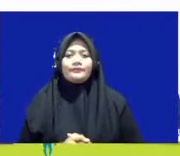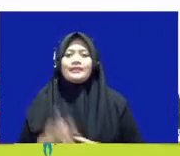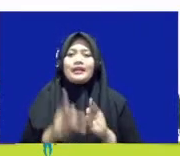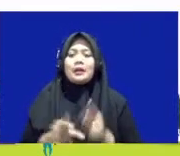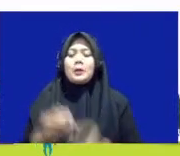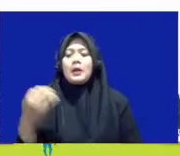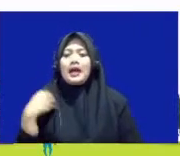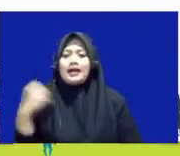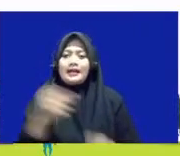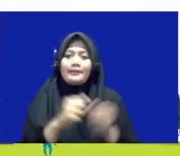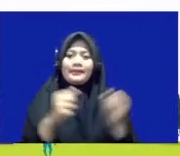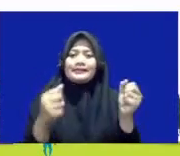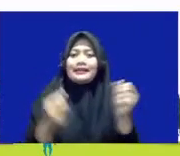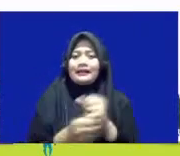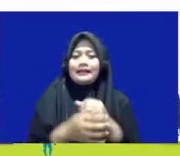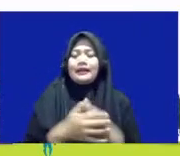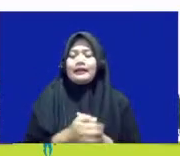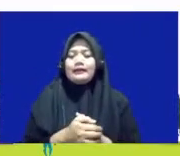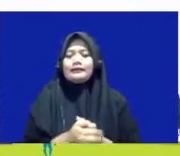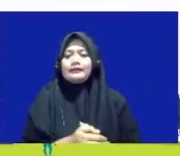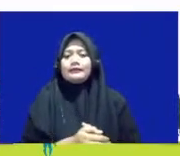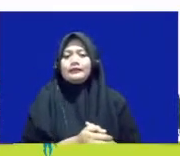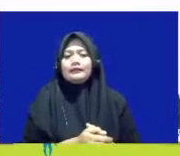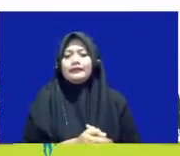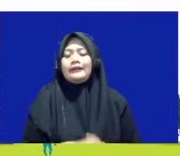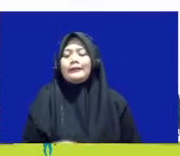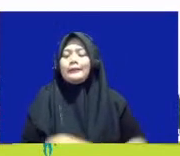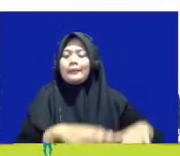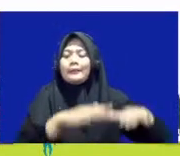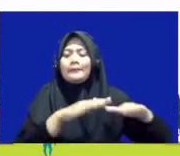You know, the forecast-based financing is an